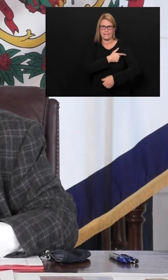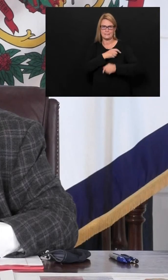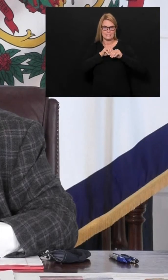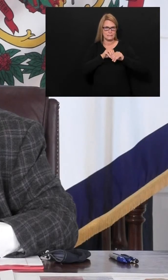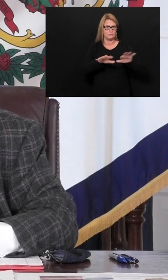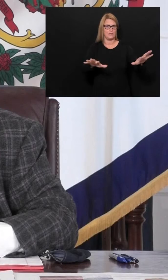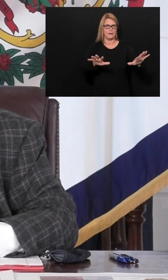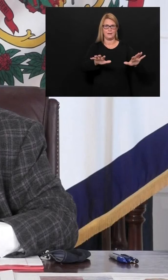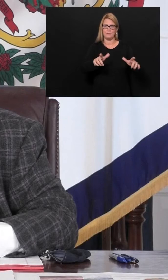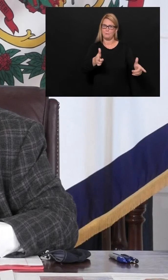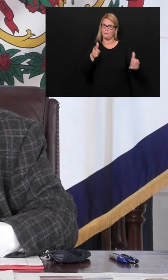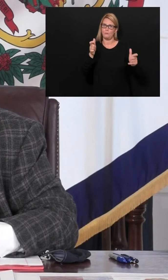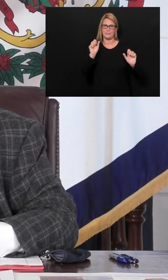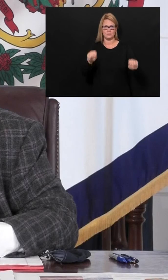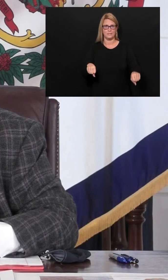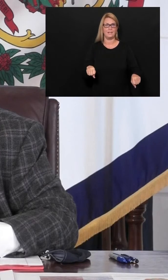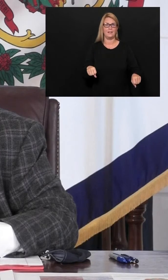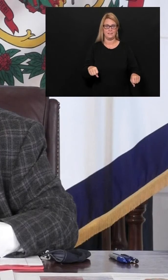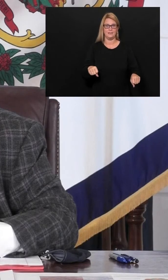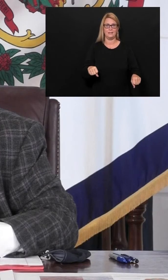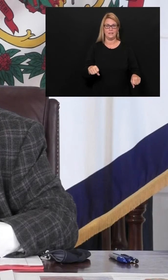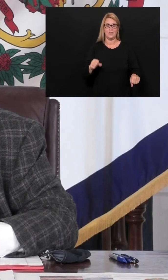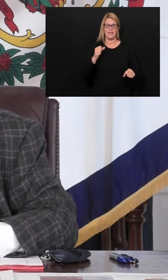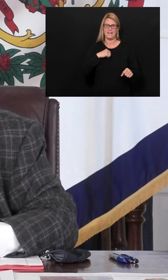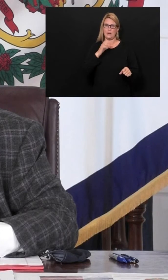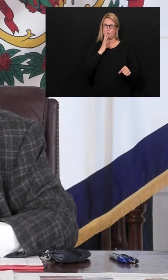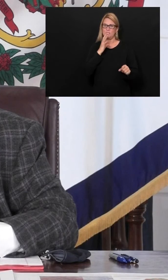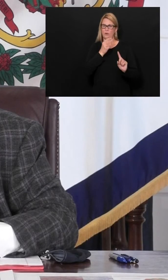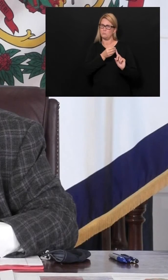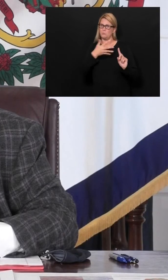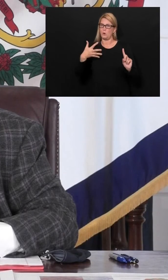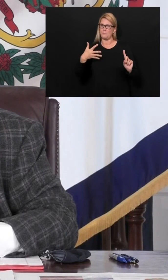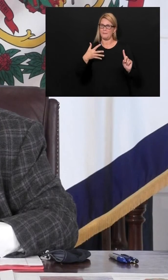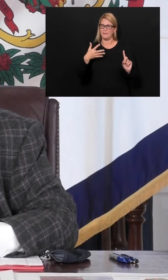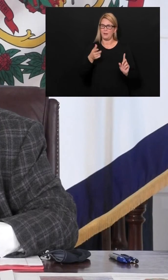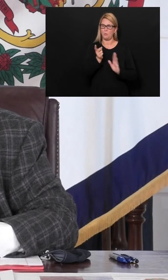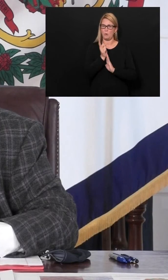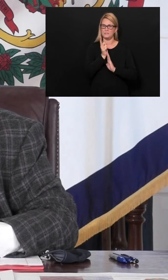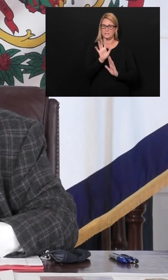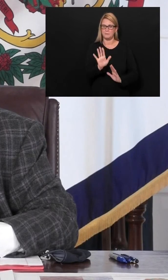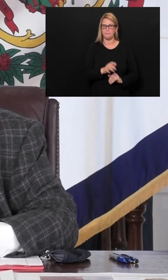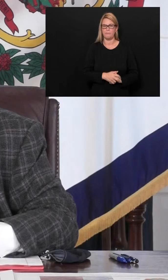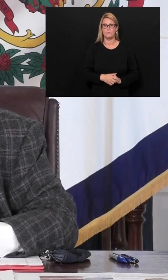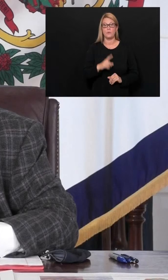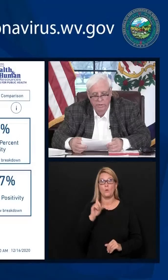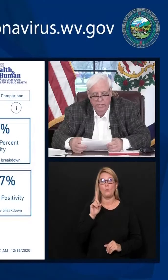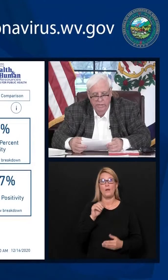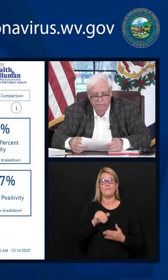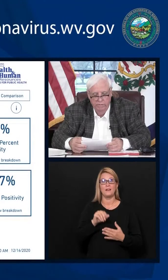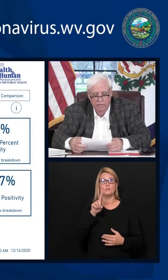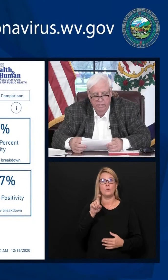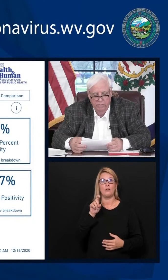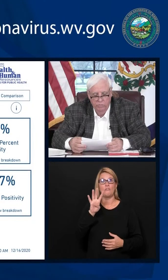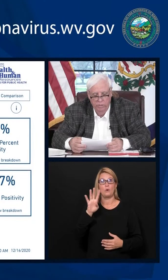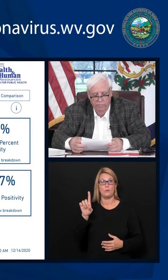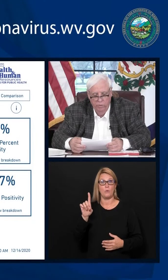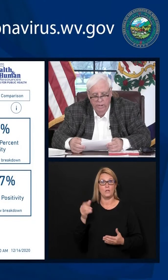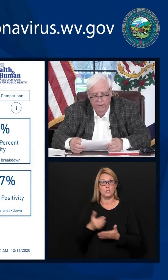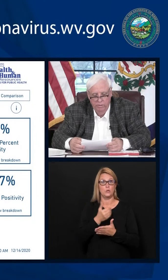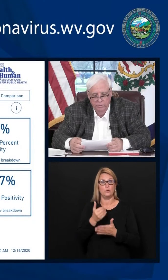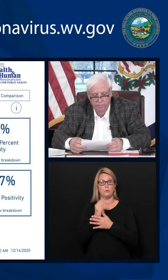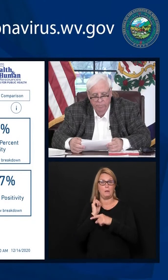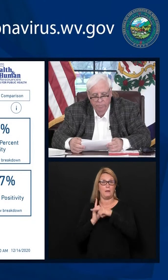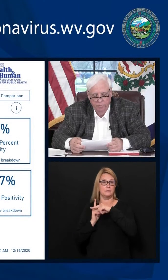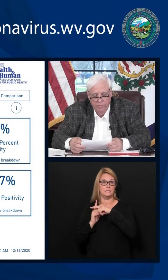can, and I'll get to that in just a second. We've had 1,141 new cases in the last